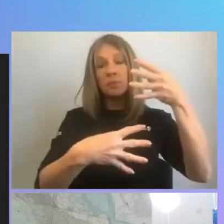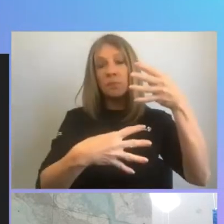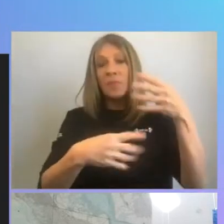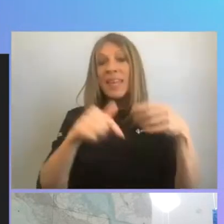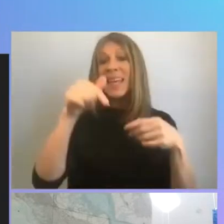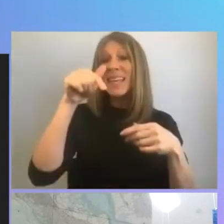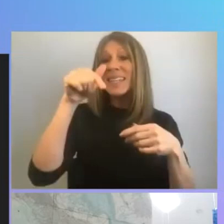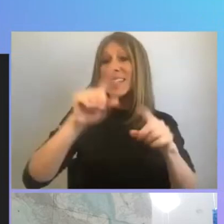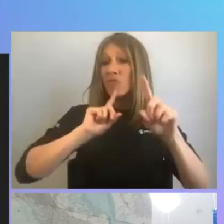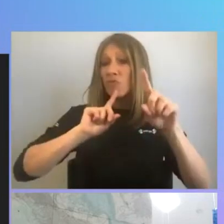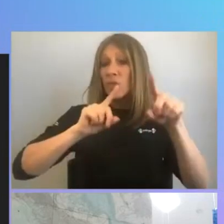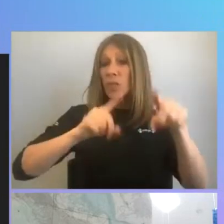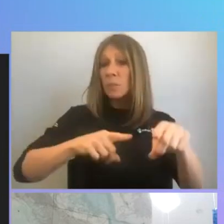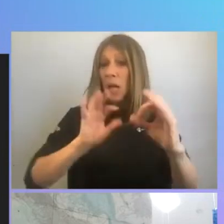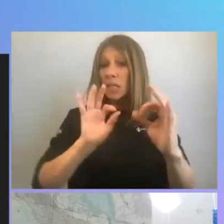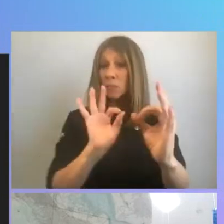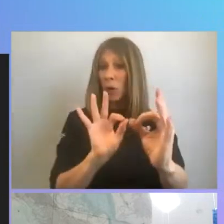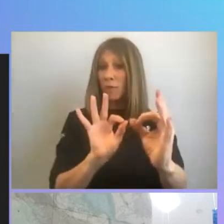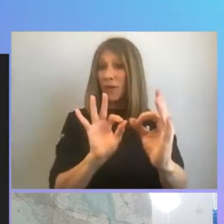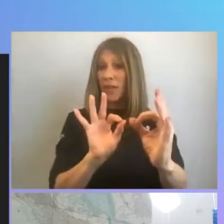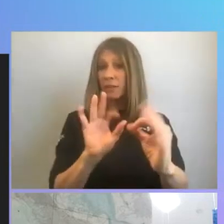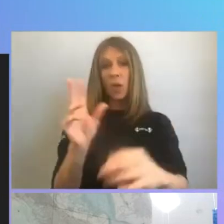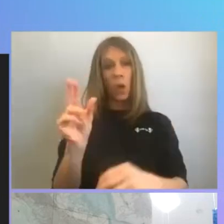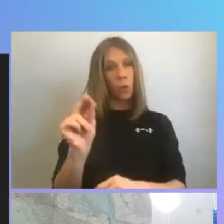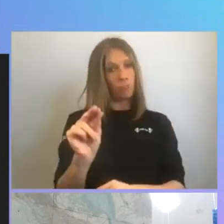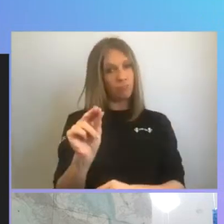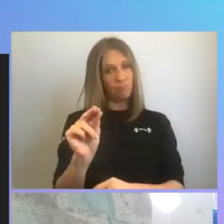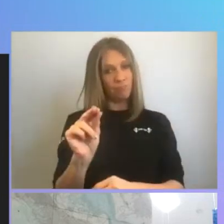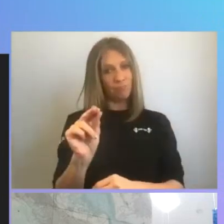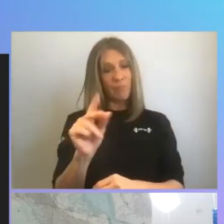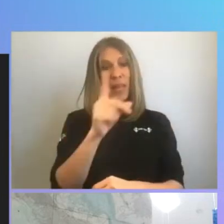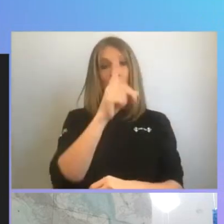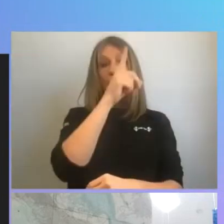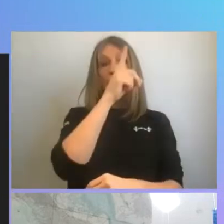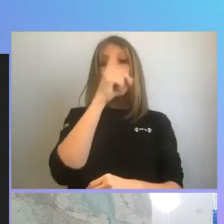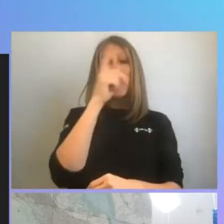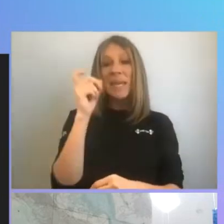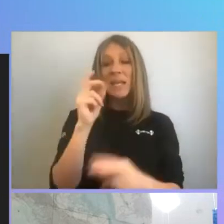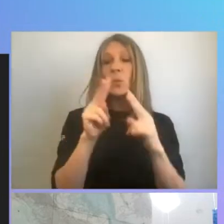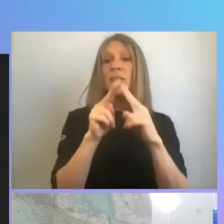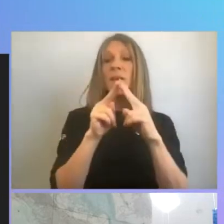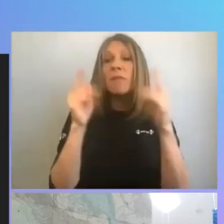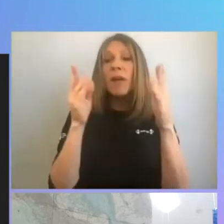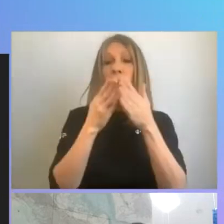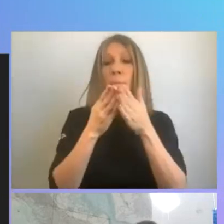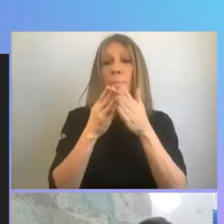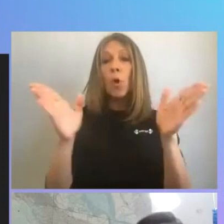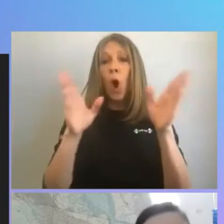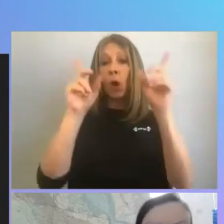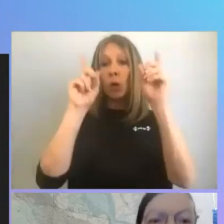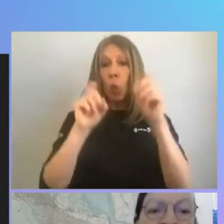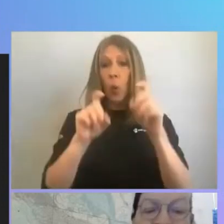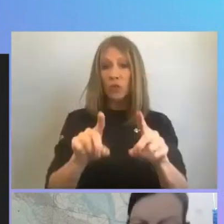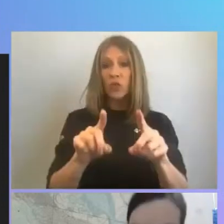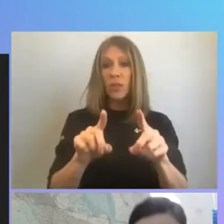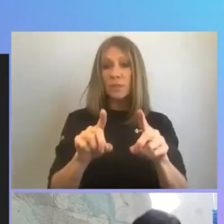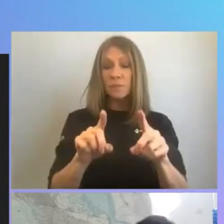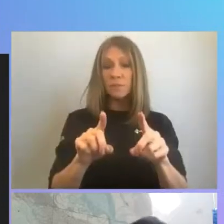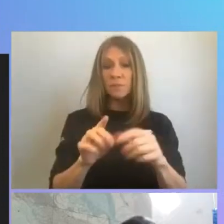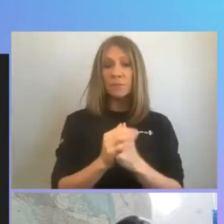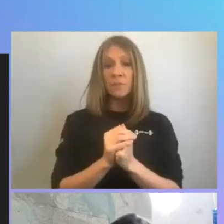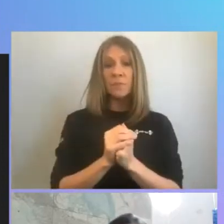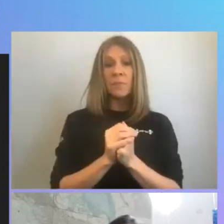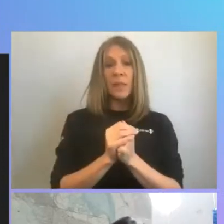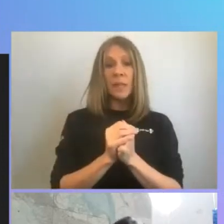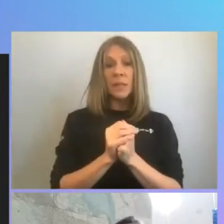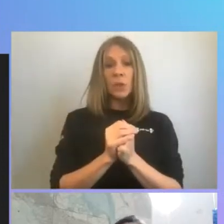this response perfect? No, because it was a very broad question. And